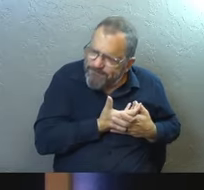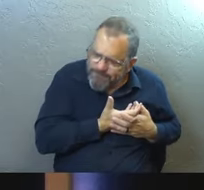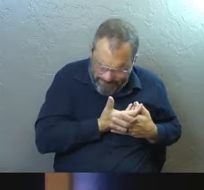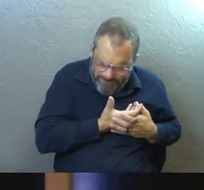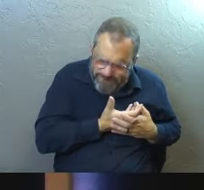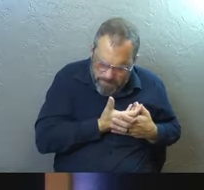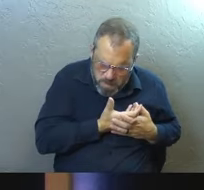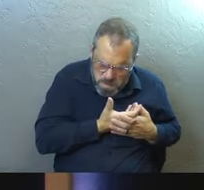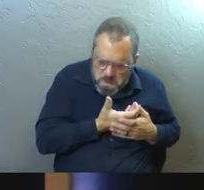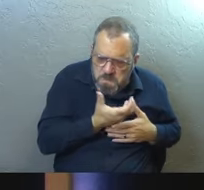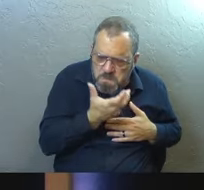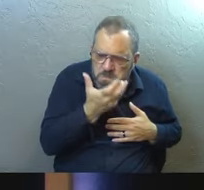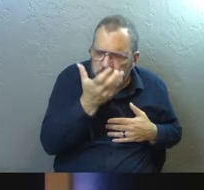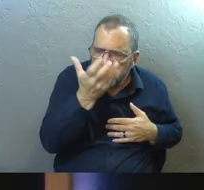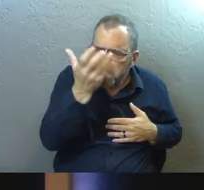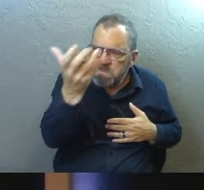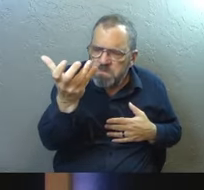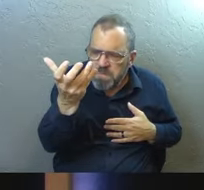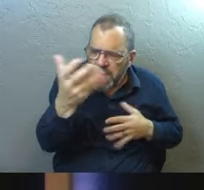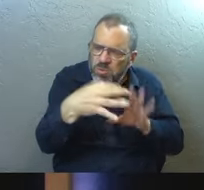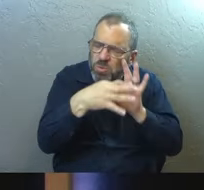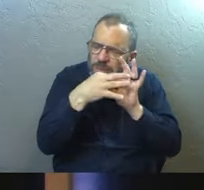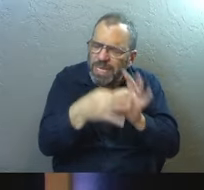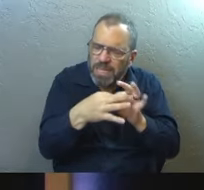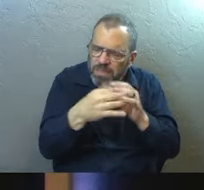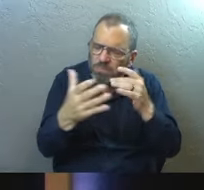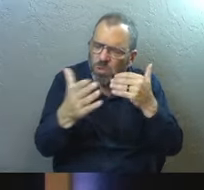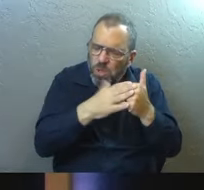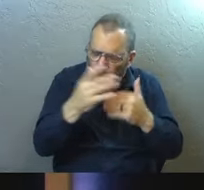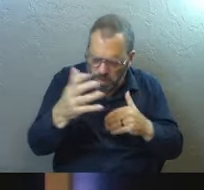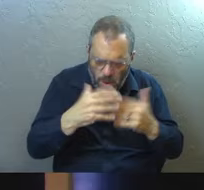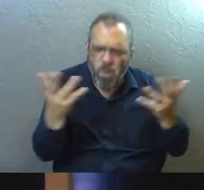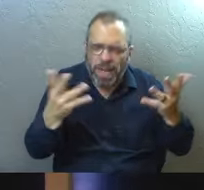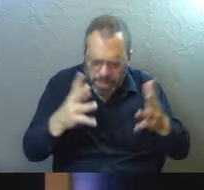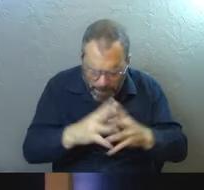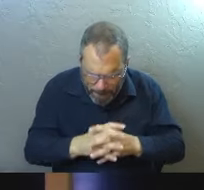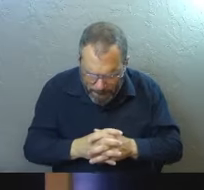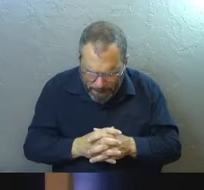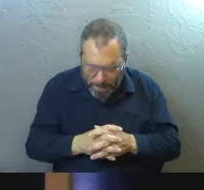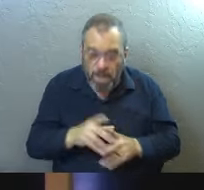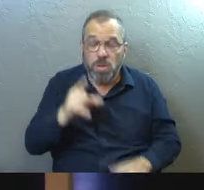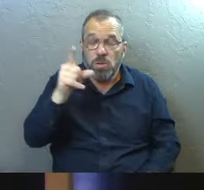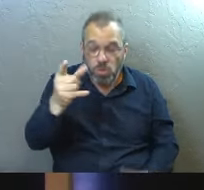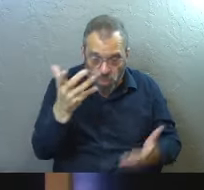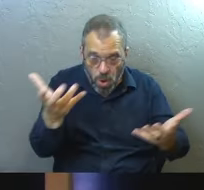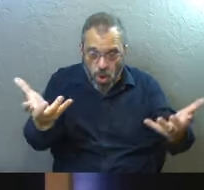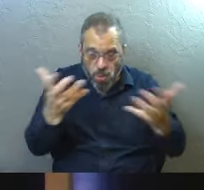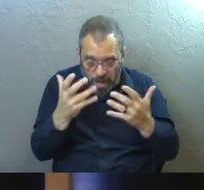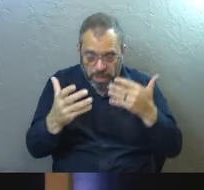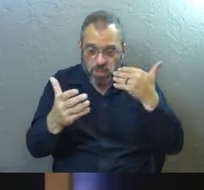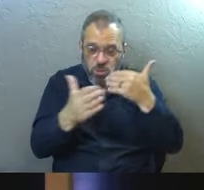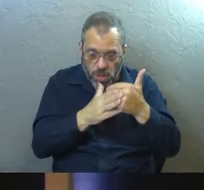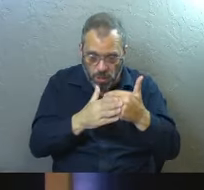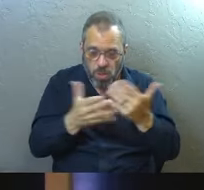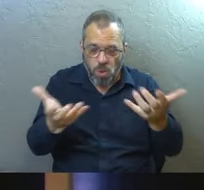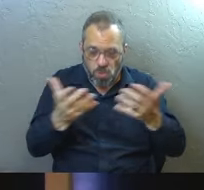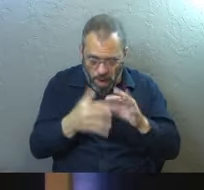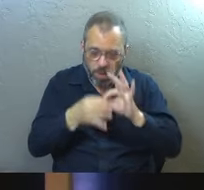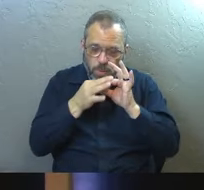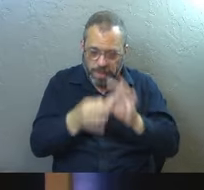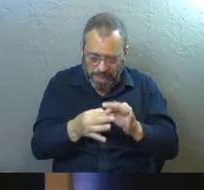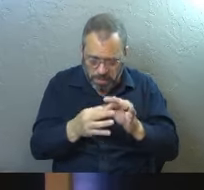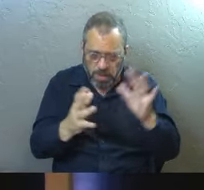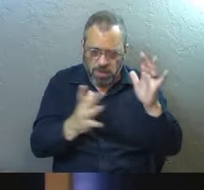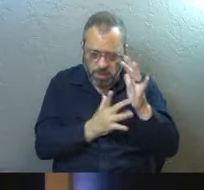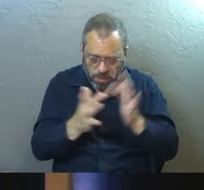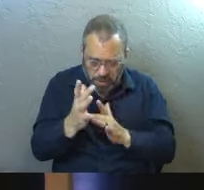take a step into relationship and into closeness? Because you want us close and you want relationship.